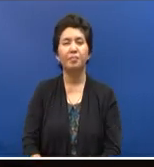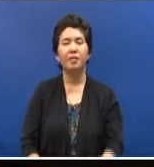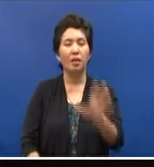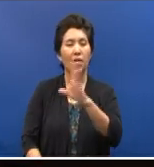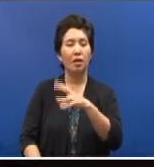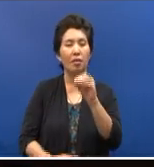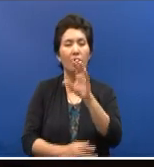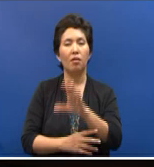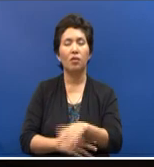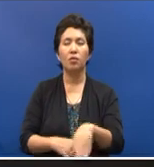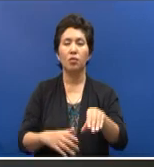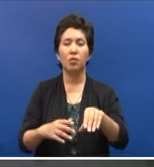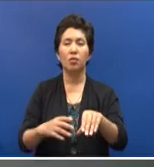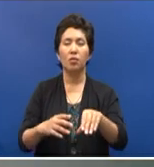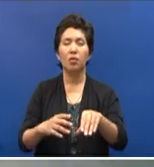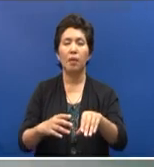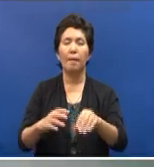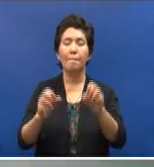and forms of supernatural